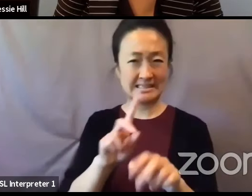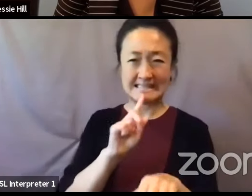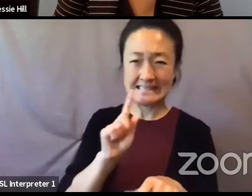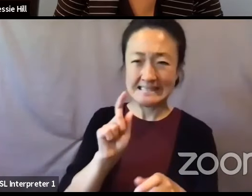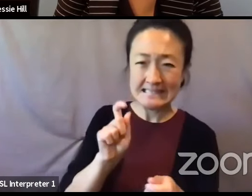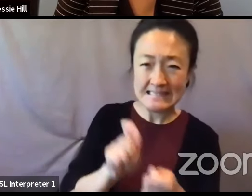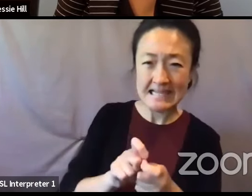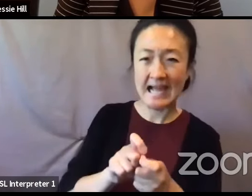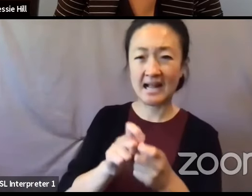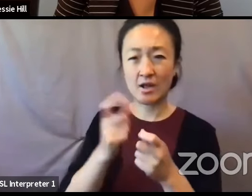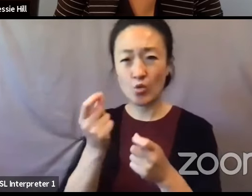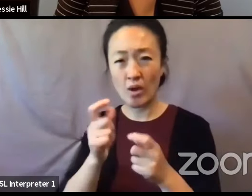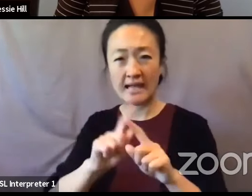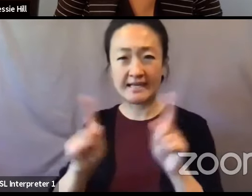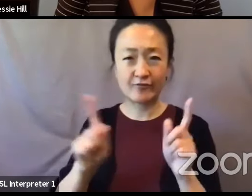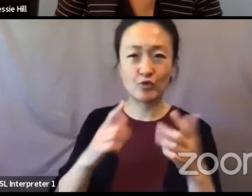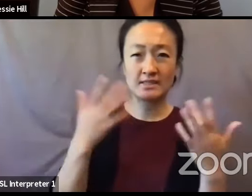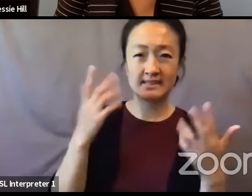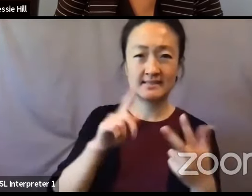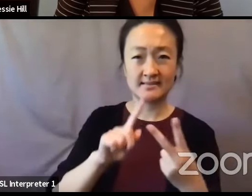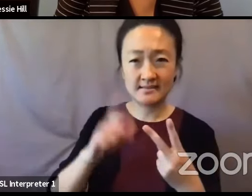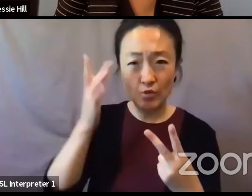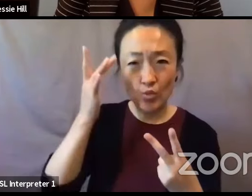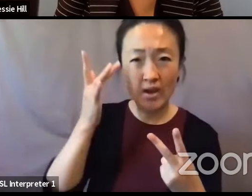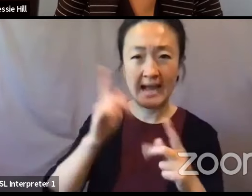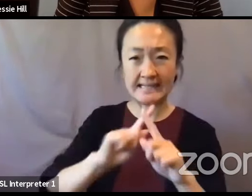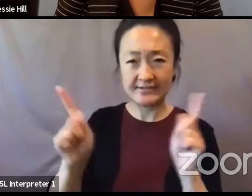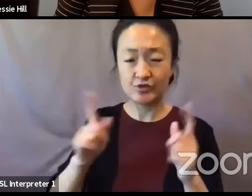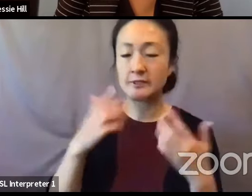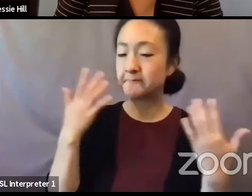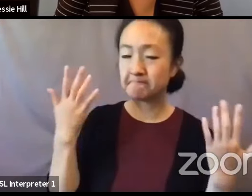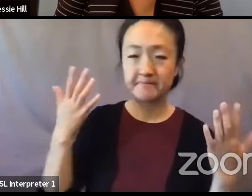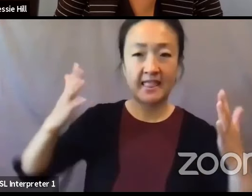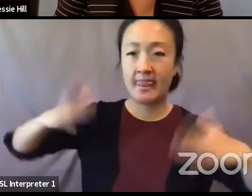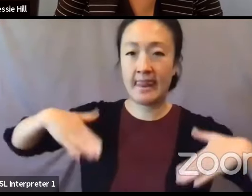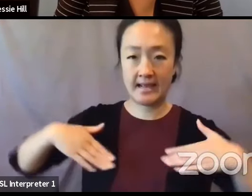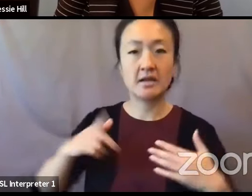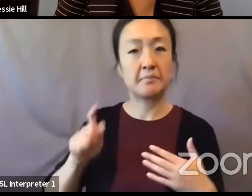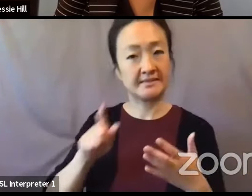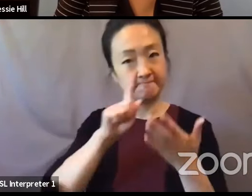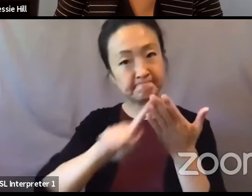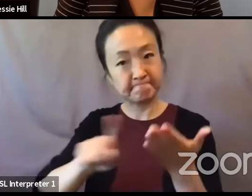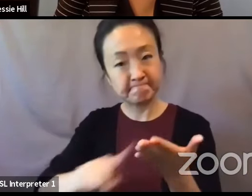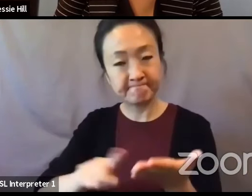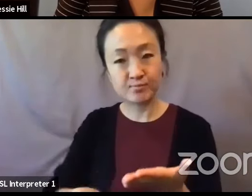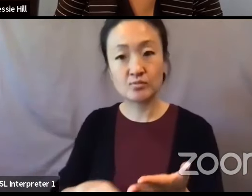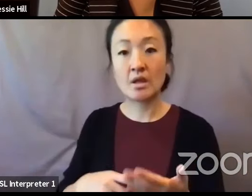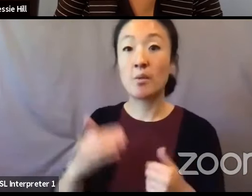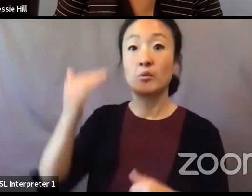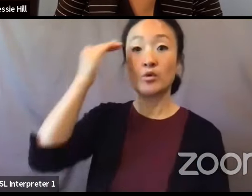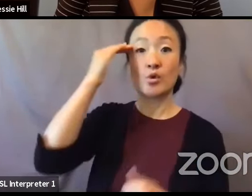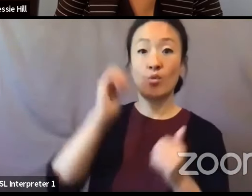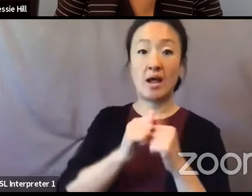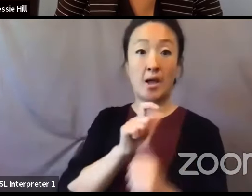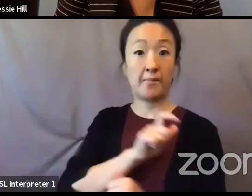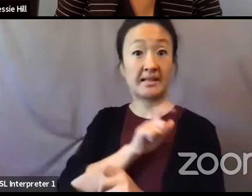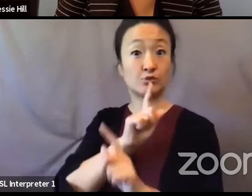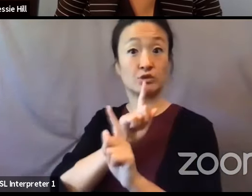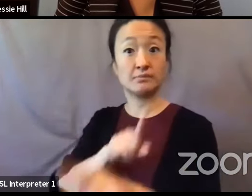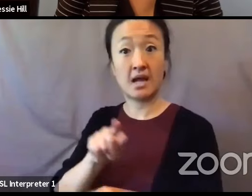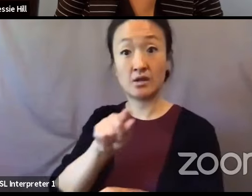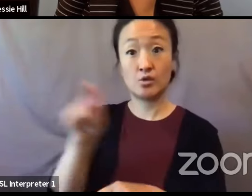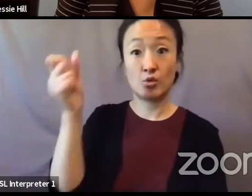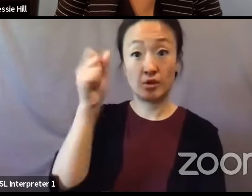and why. But we know a lot that how the police respond to protests can affect whether or not those protests